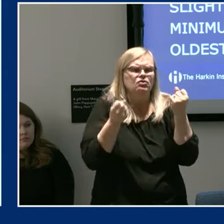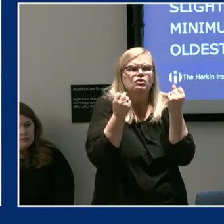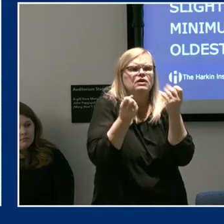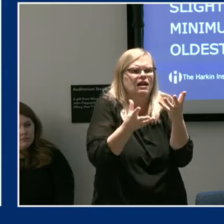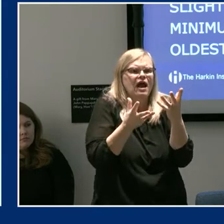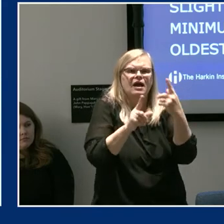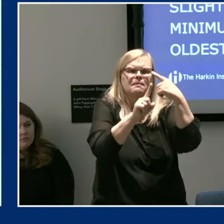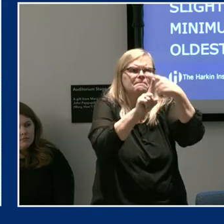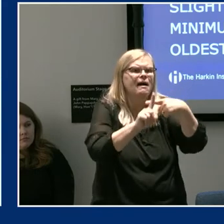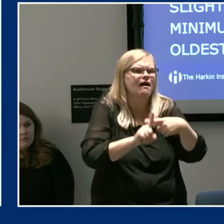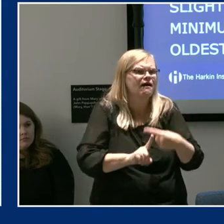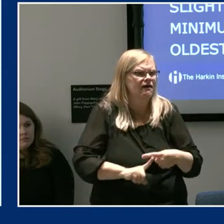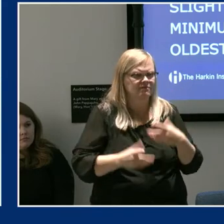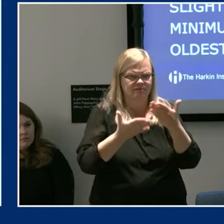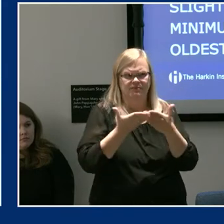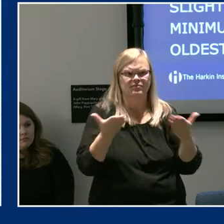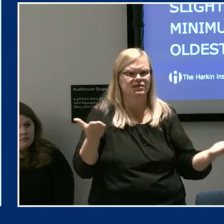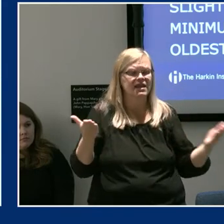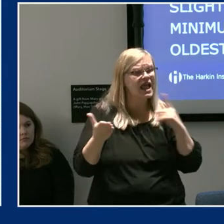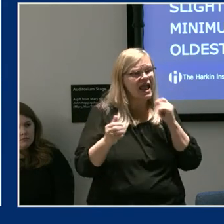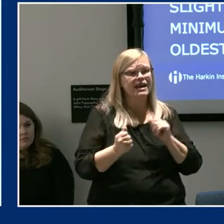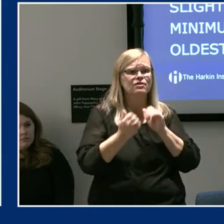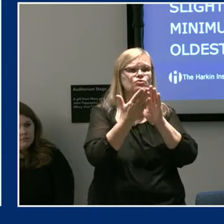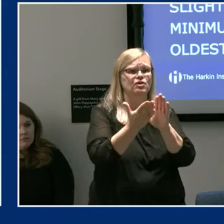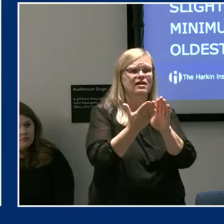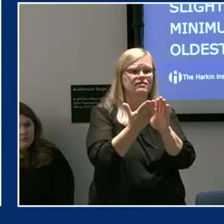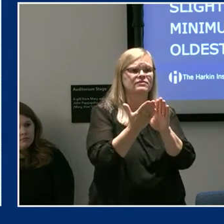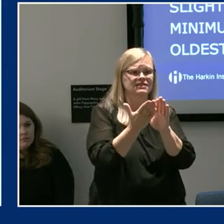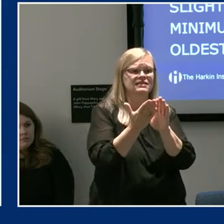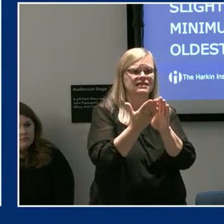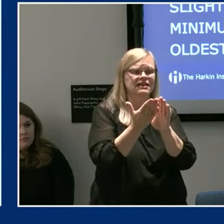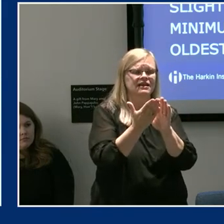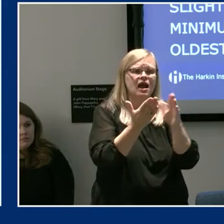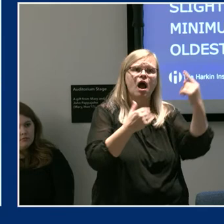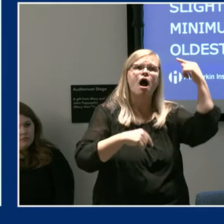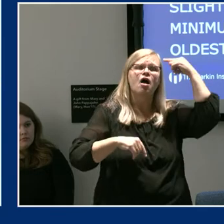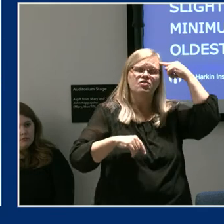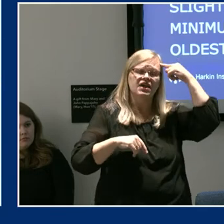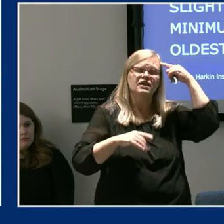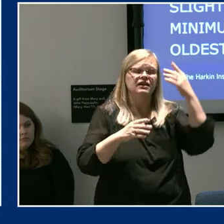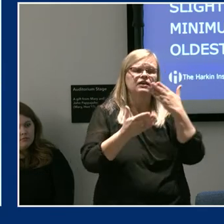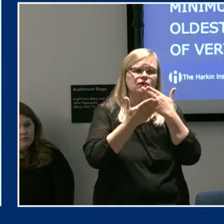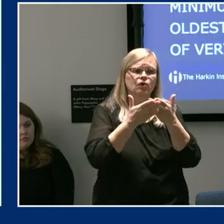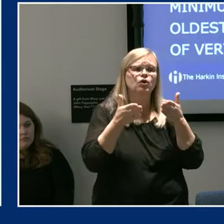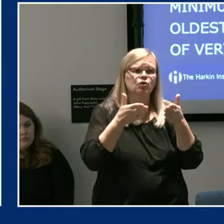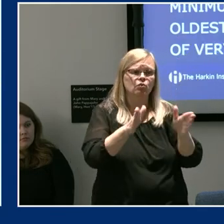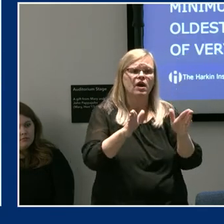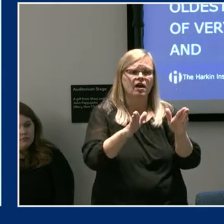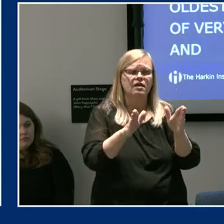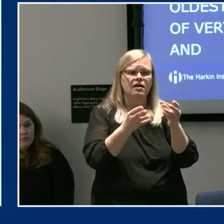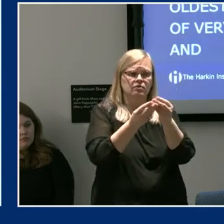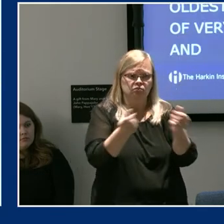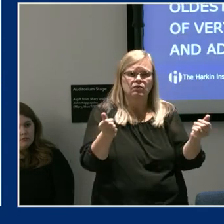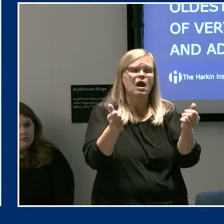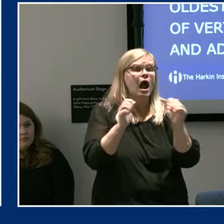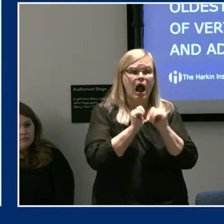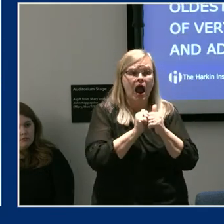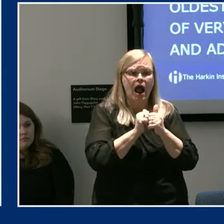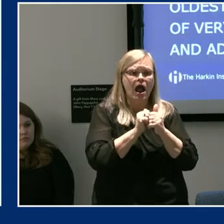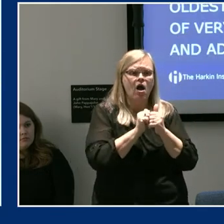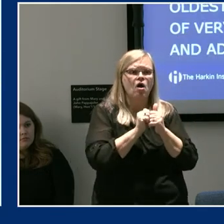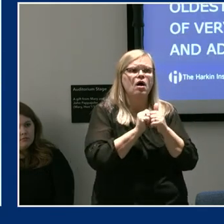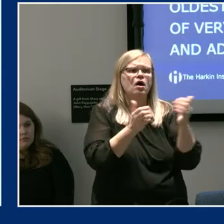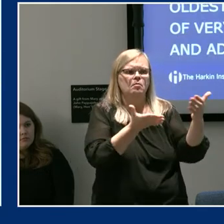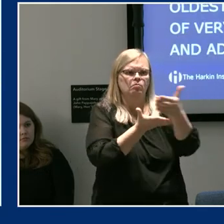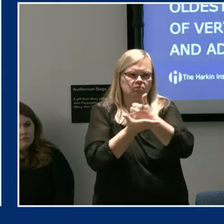very positive things, and addresses the solvency, I think, in a fair way by bringing more revenue into the